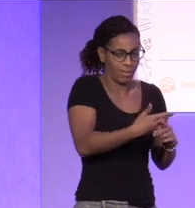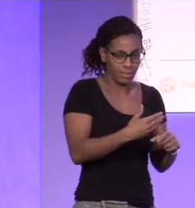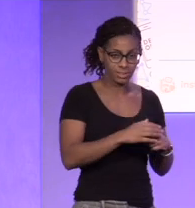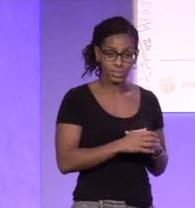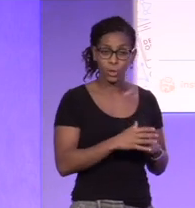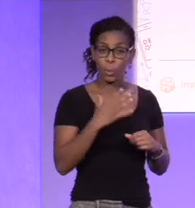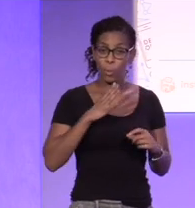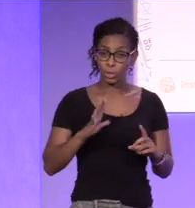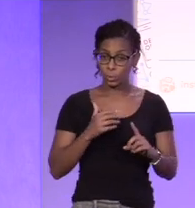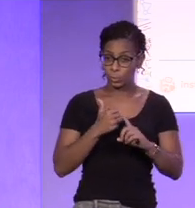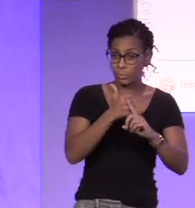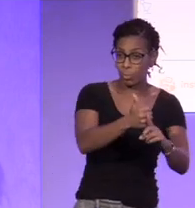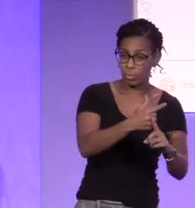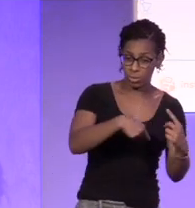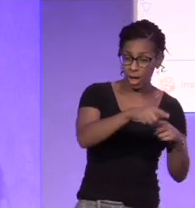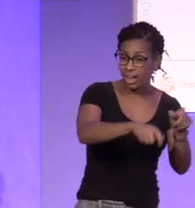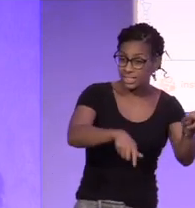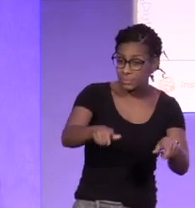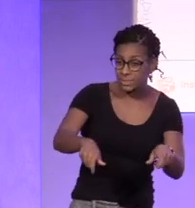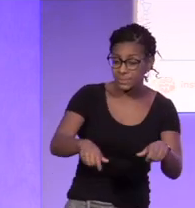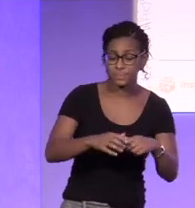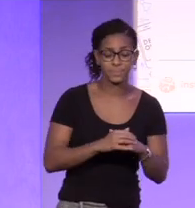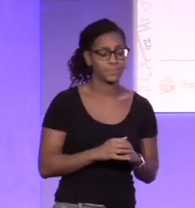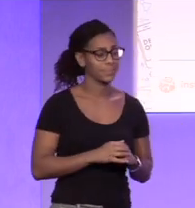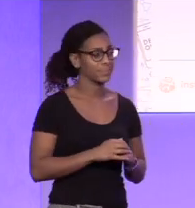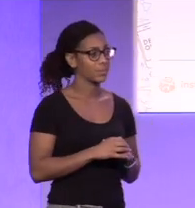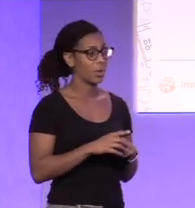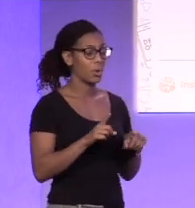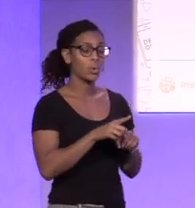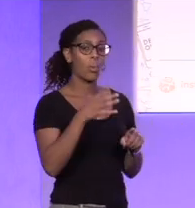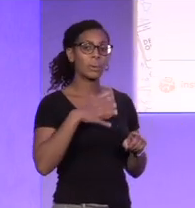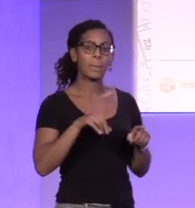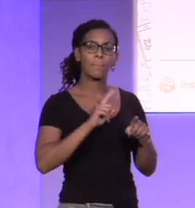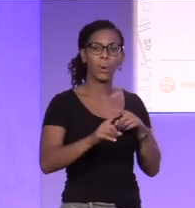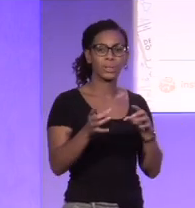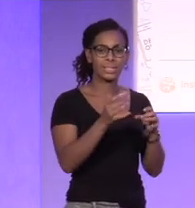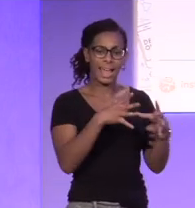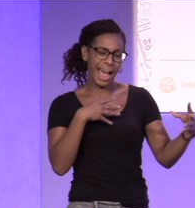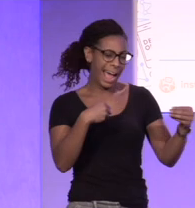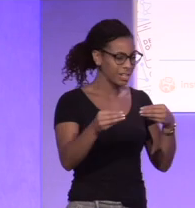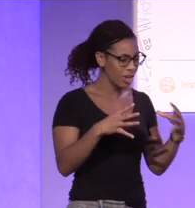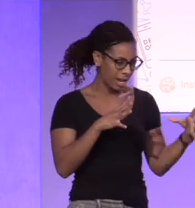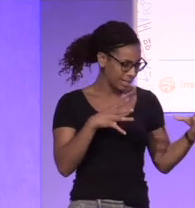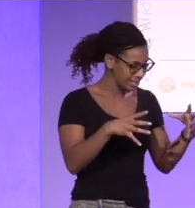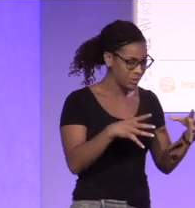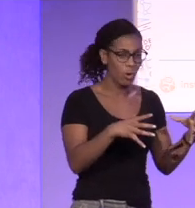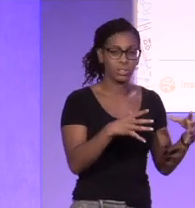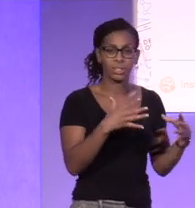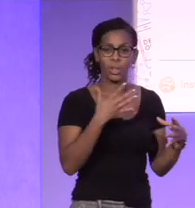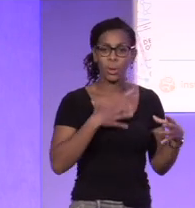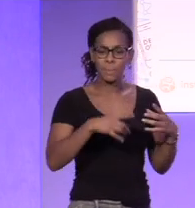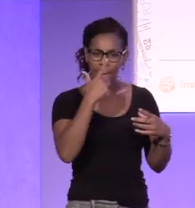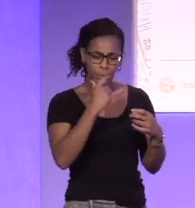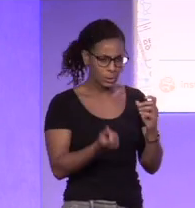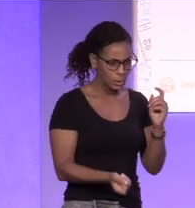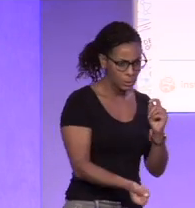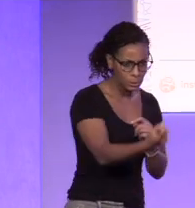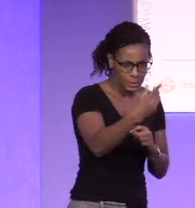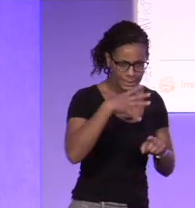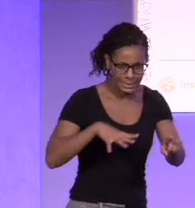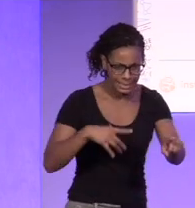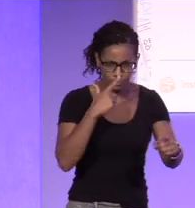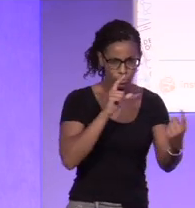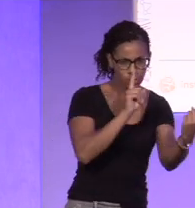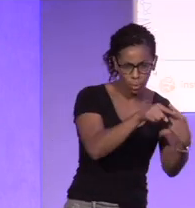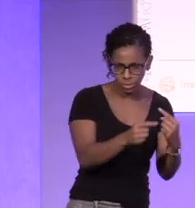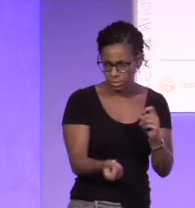customers. We also wanted to be the most agile-est squad ever. We wanted to be able to sense and respond to our customers' needs, to be able to